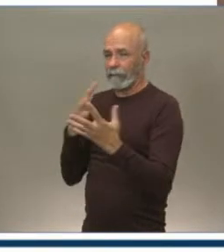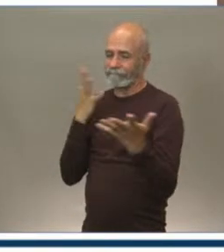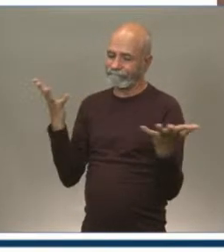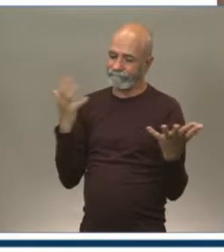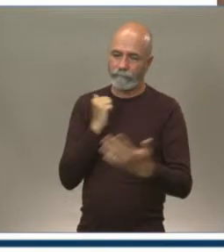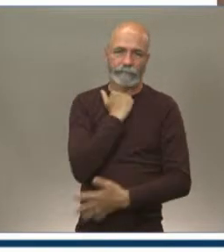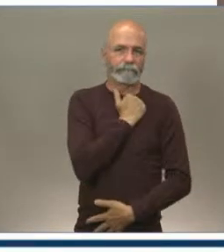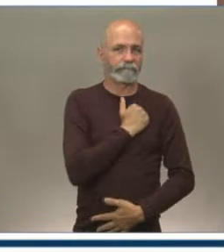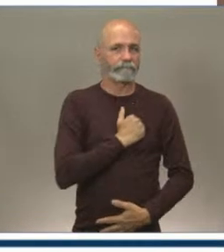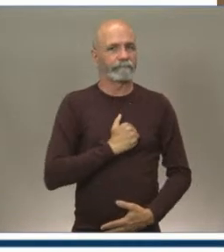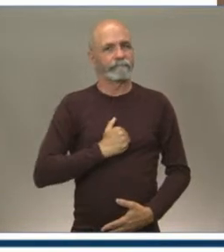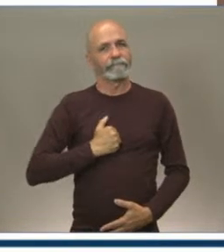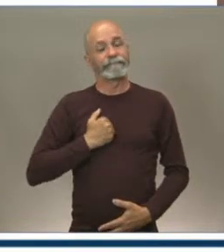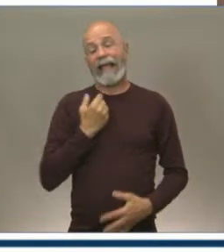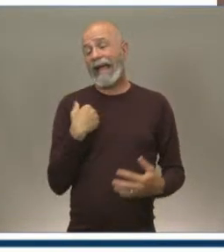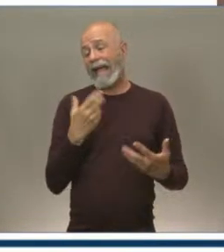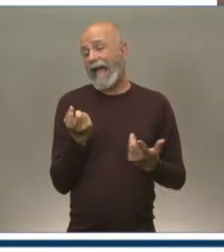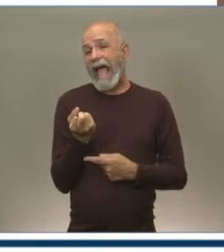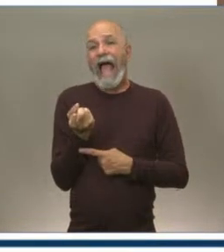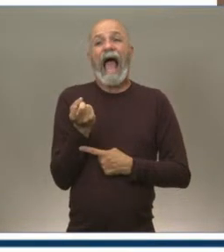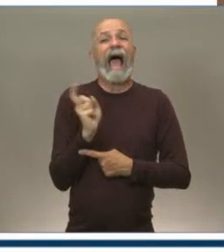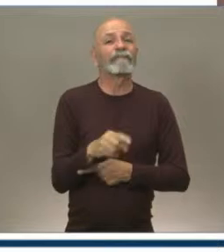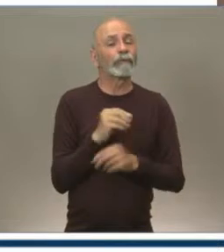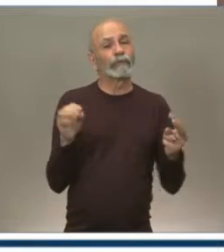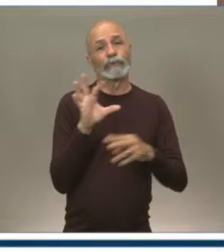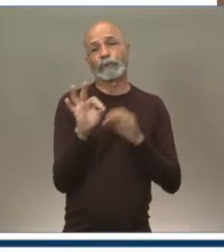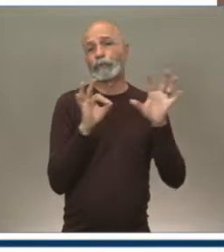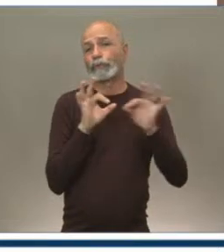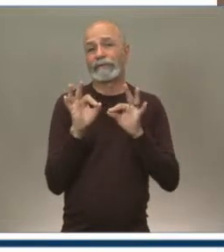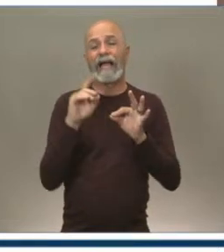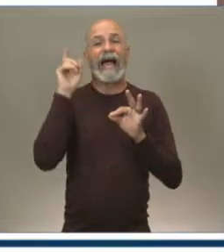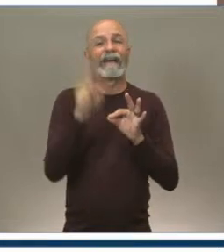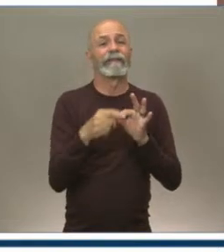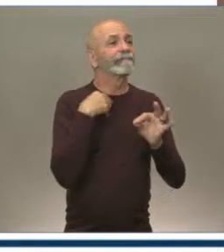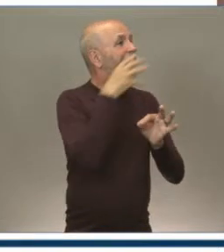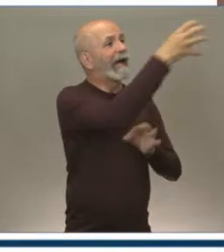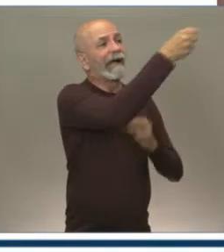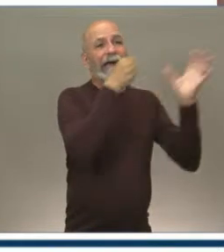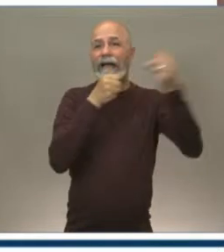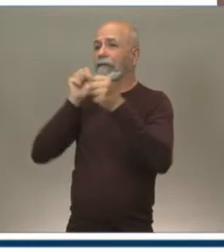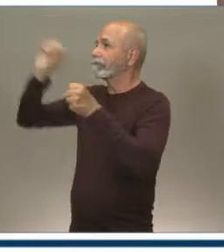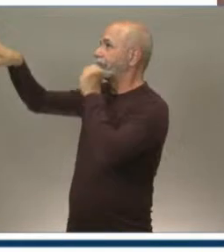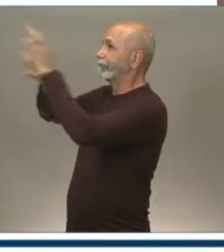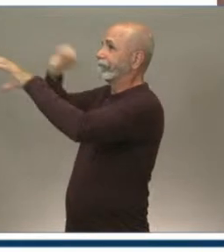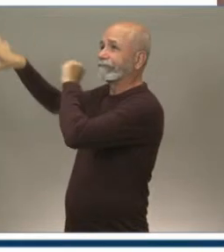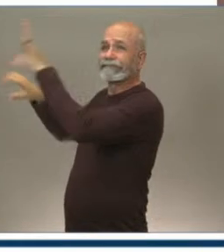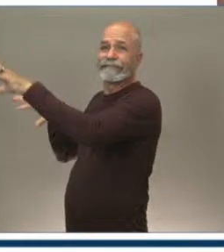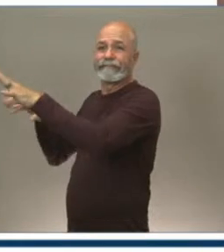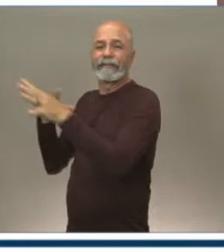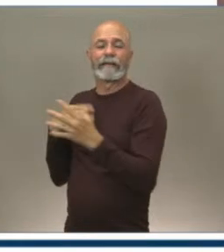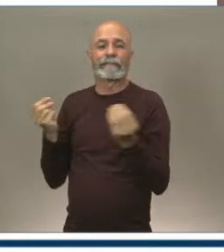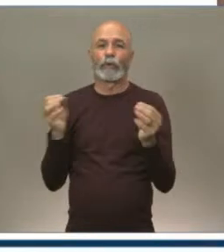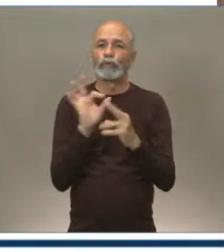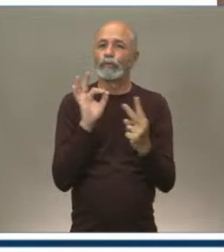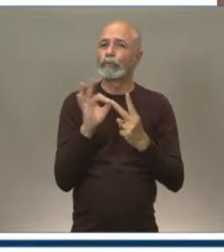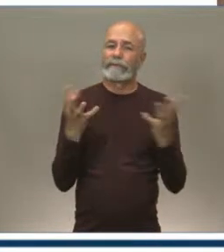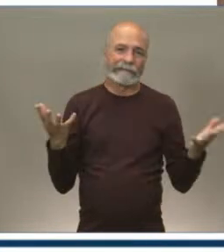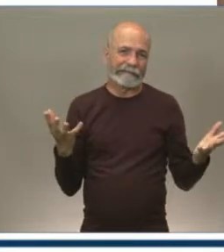is necessary to ensure that we have the resources where we need them, when we need them, to look after what is a rising burden with